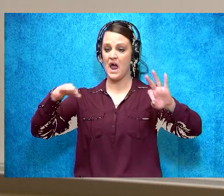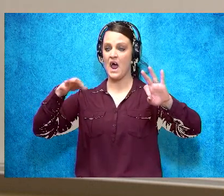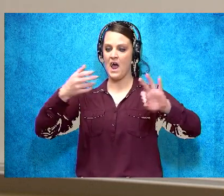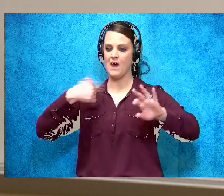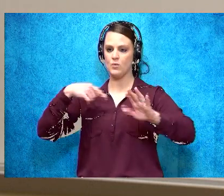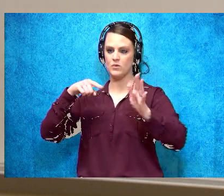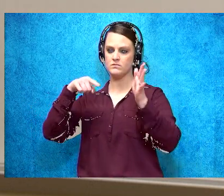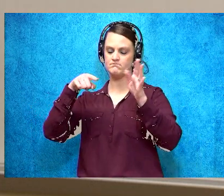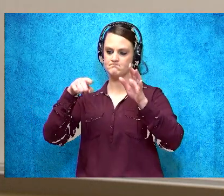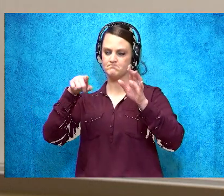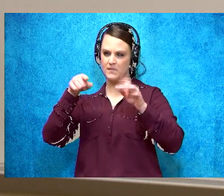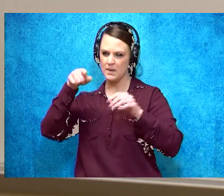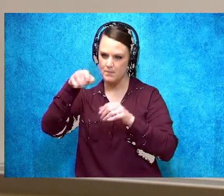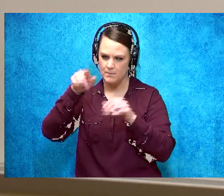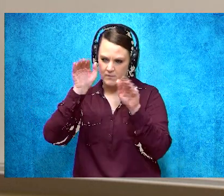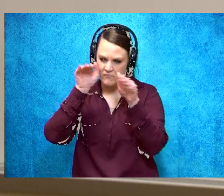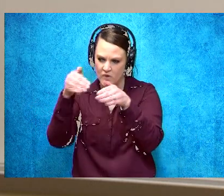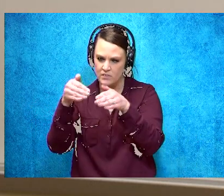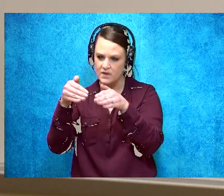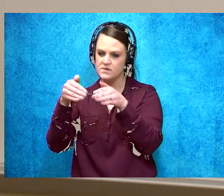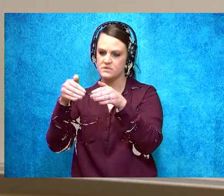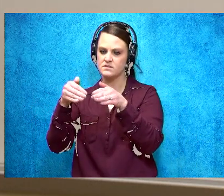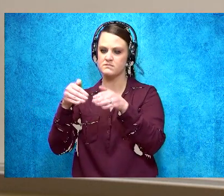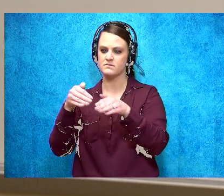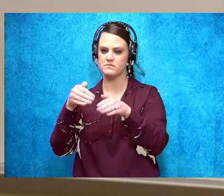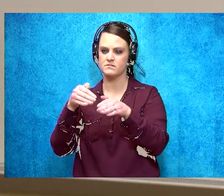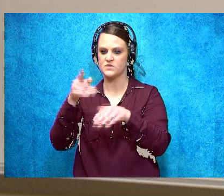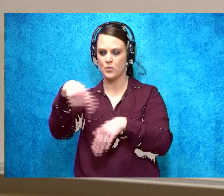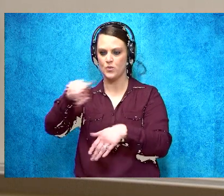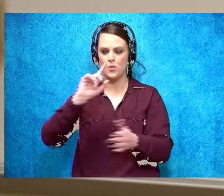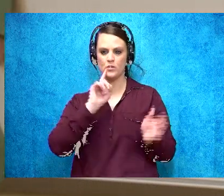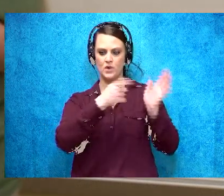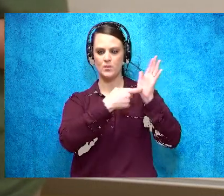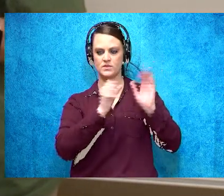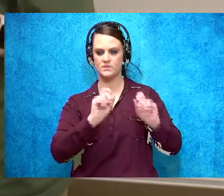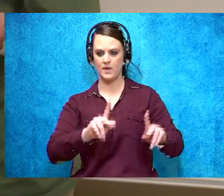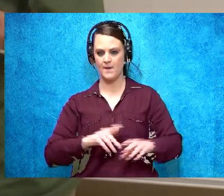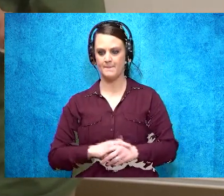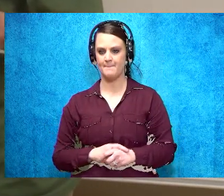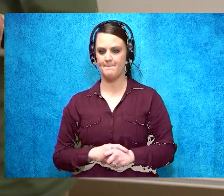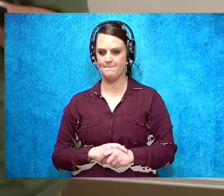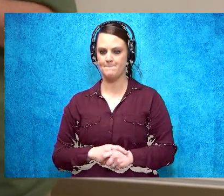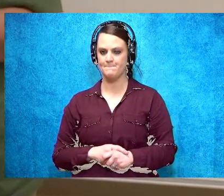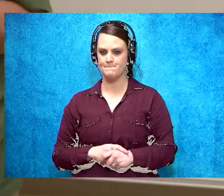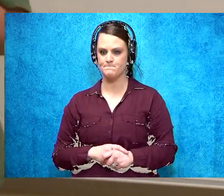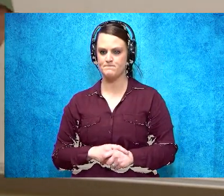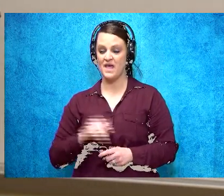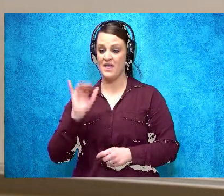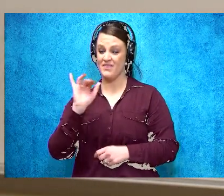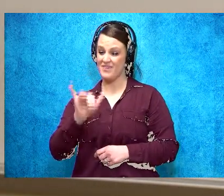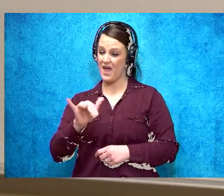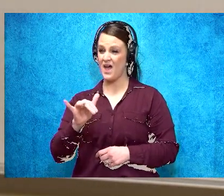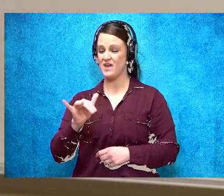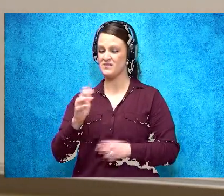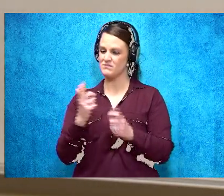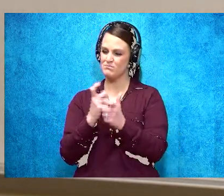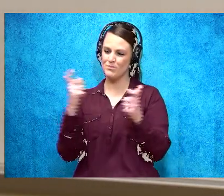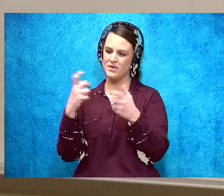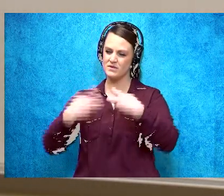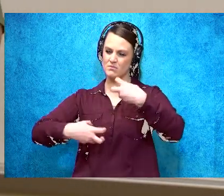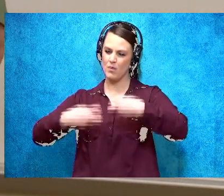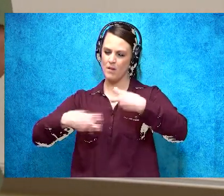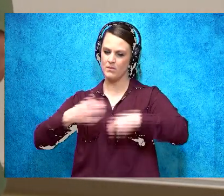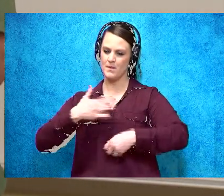out to you more than ever, that you need to remember that scenario. That seems to be the biggest problem with